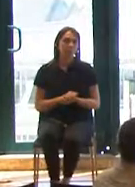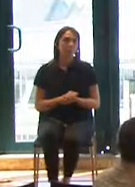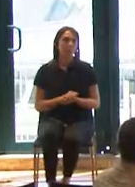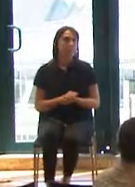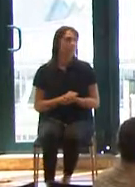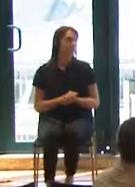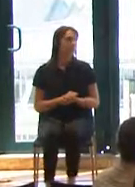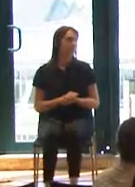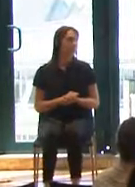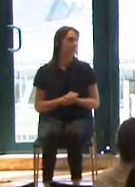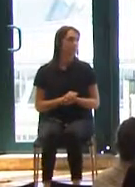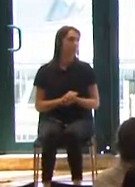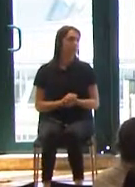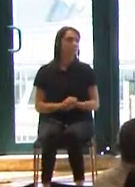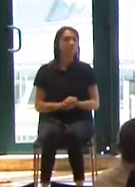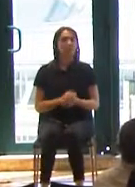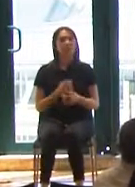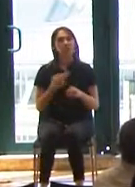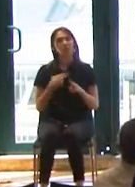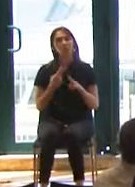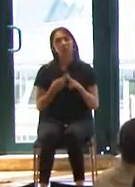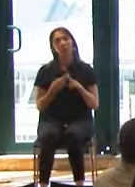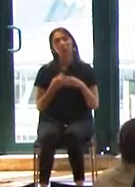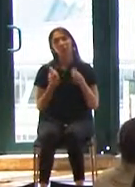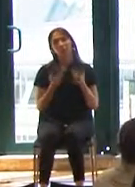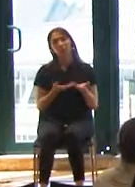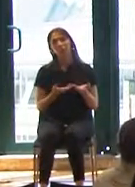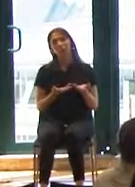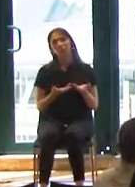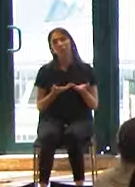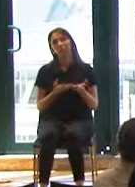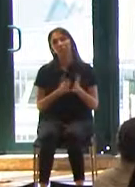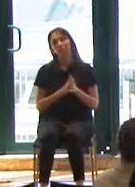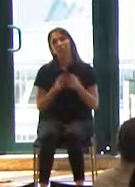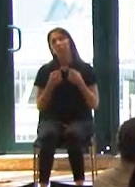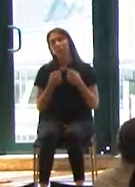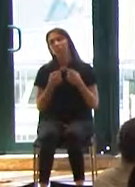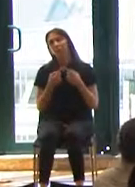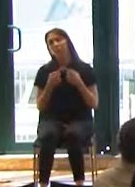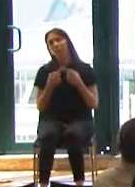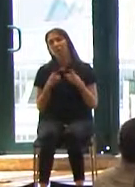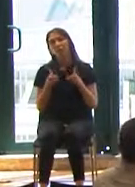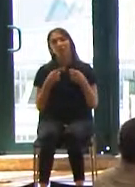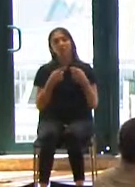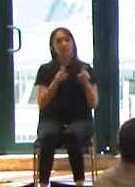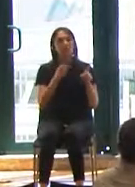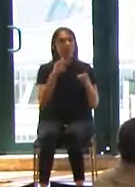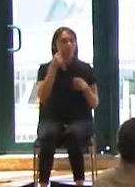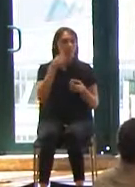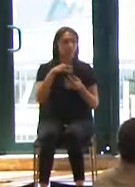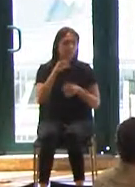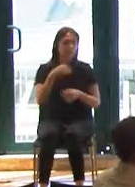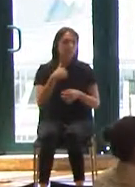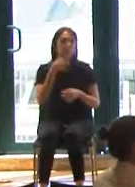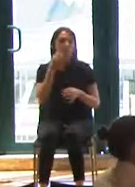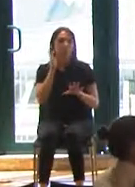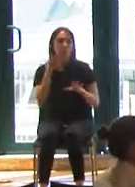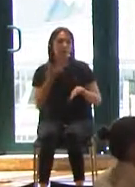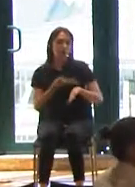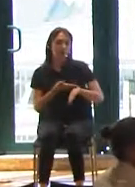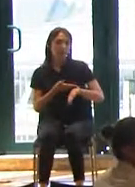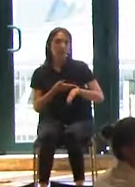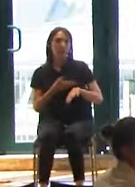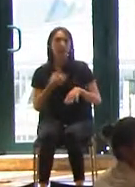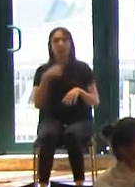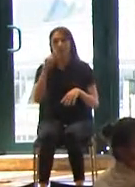underrepresented in these movements and this is not only a question of representation it's also a question of the